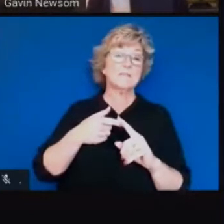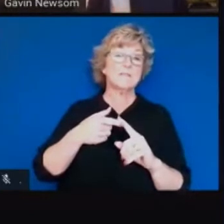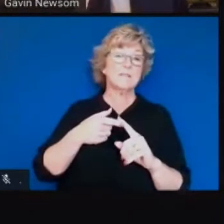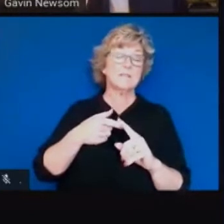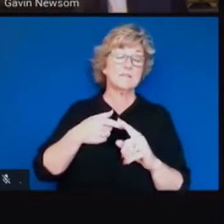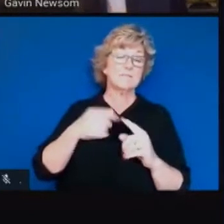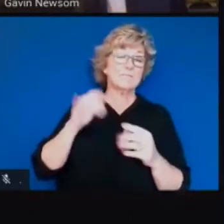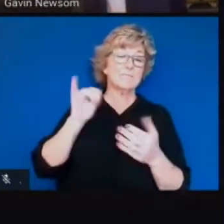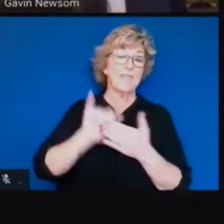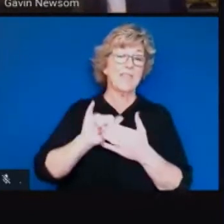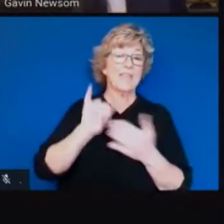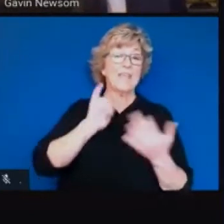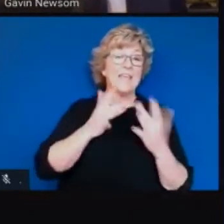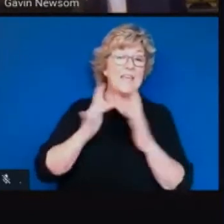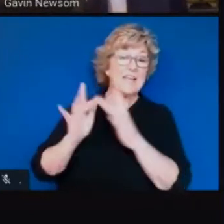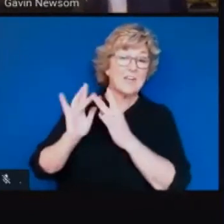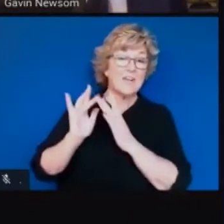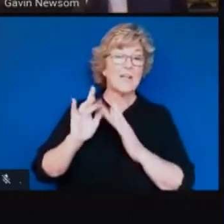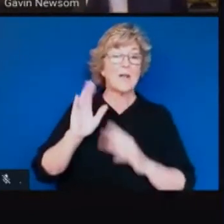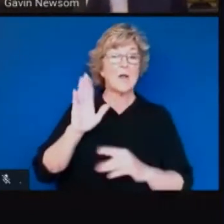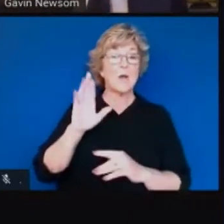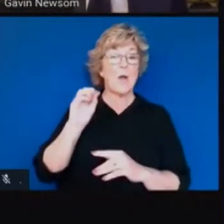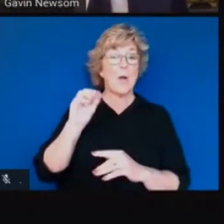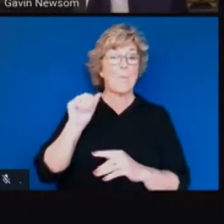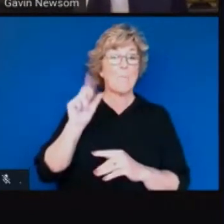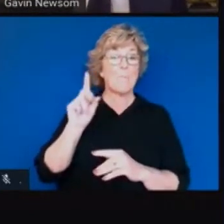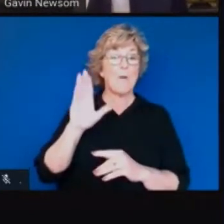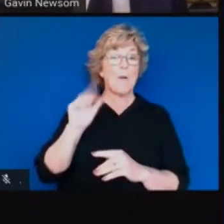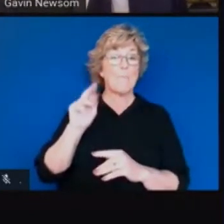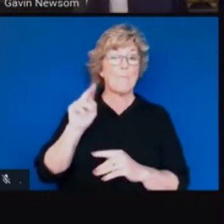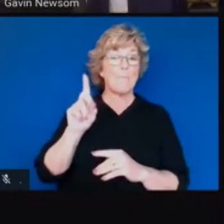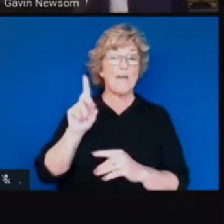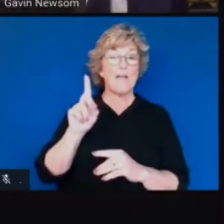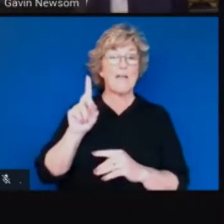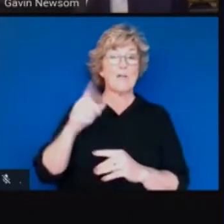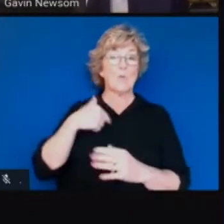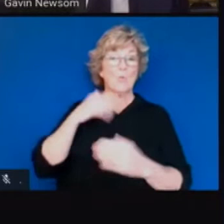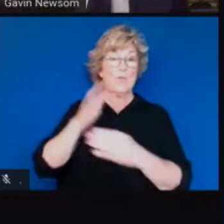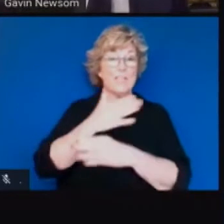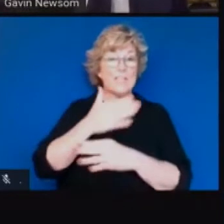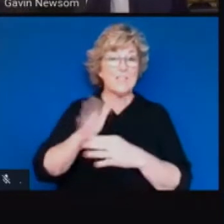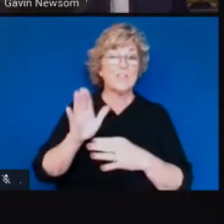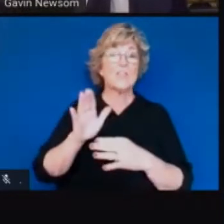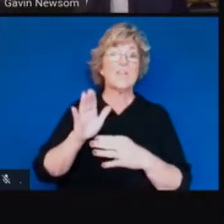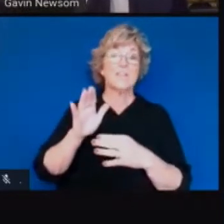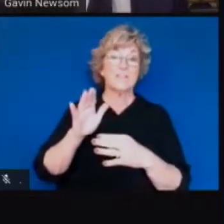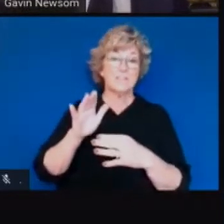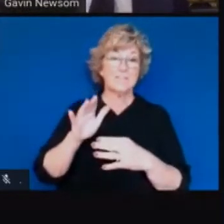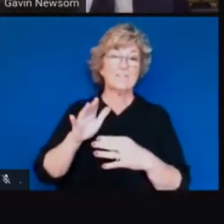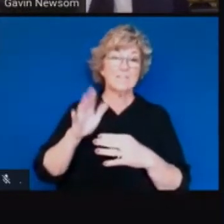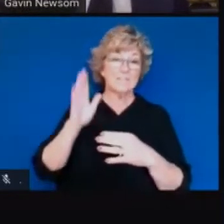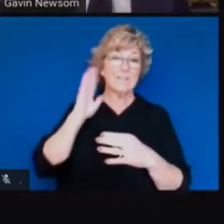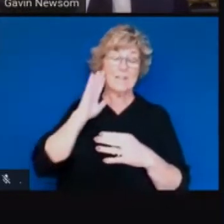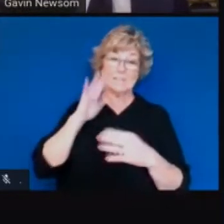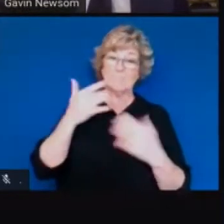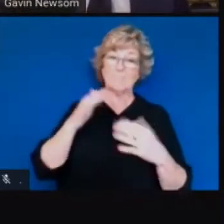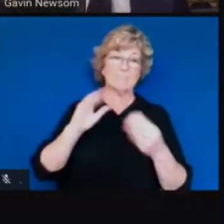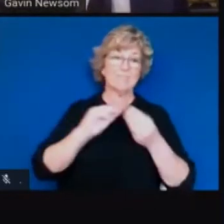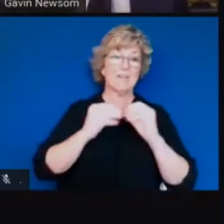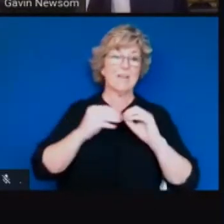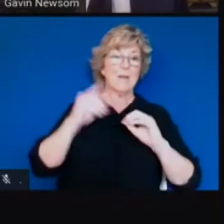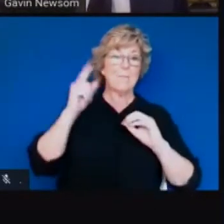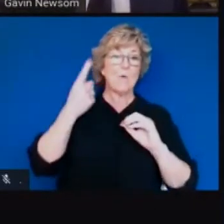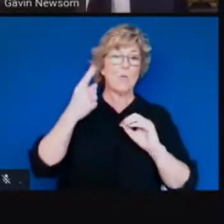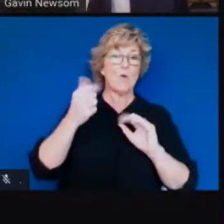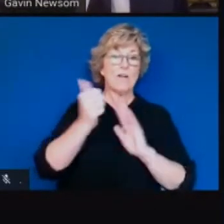Love the enthusiasm of the California legislature. I can assure you we share that enthusiasm, and it's going to be a top agenda for our